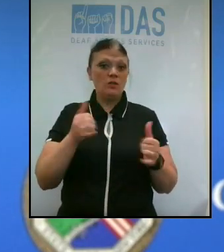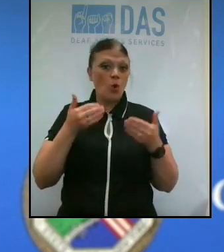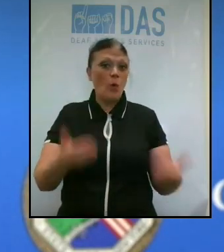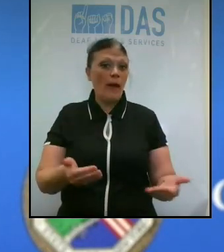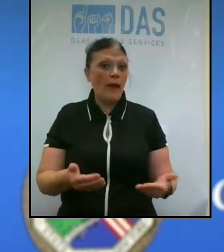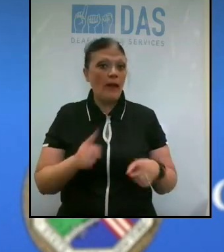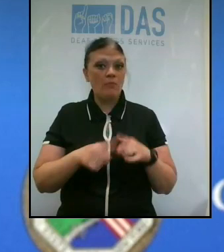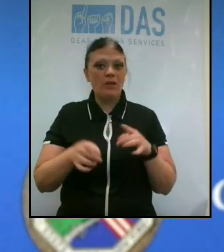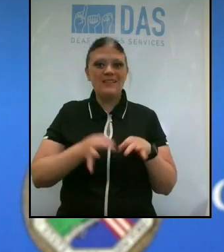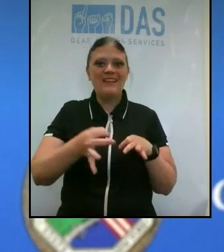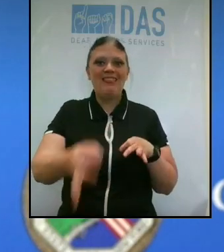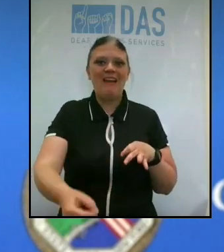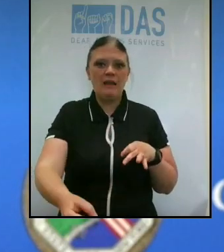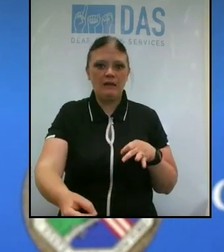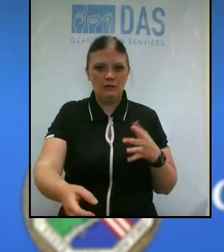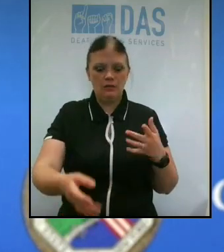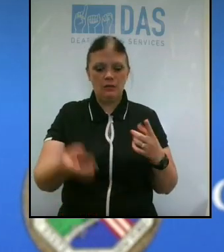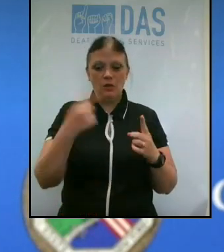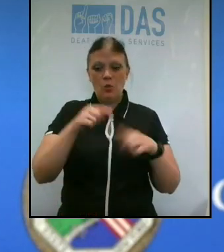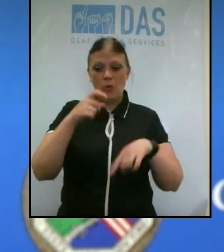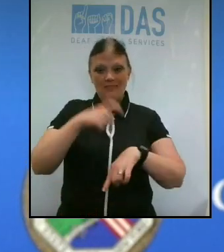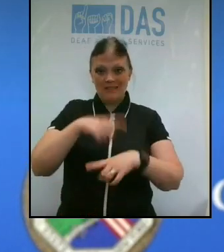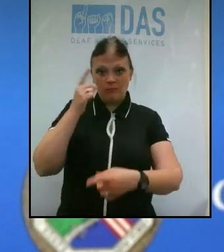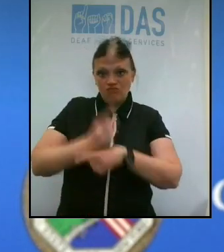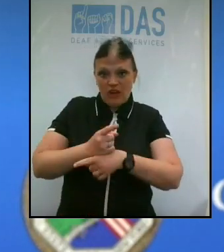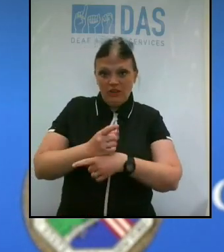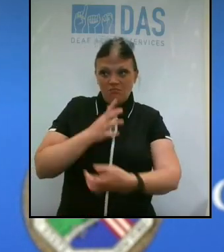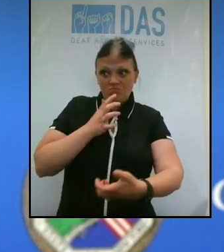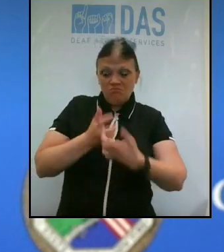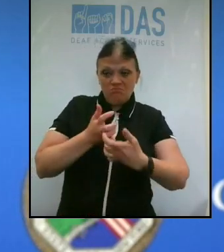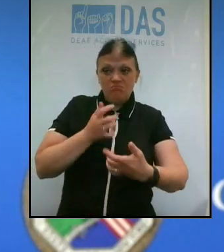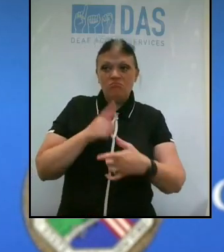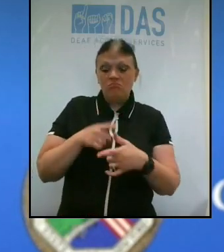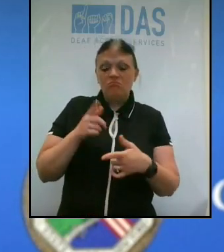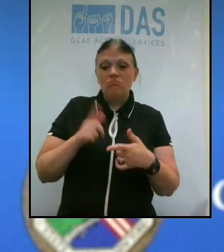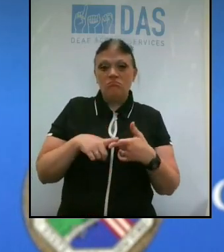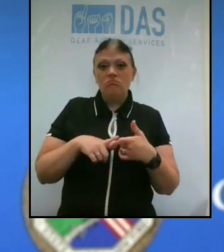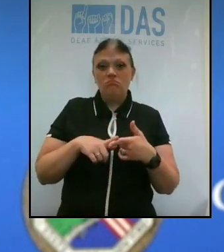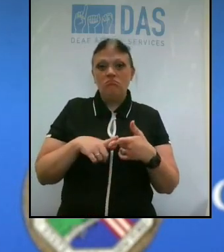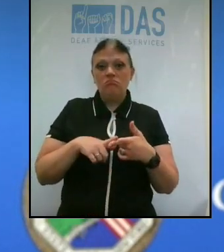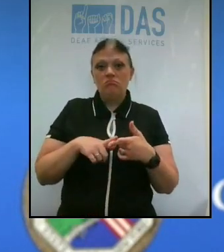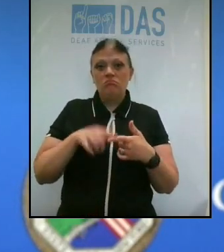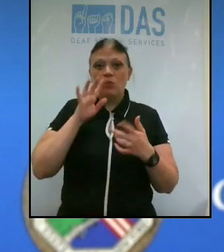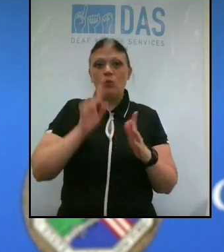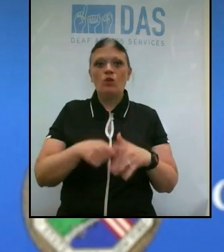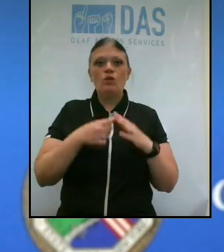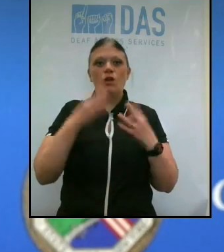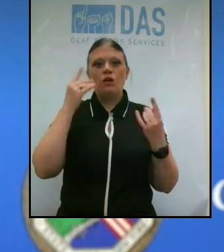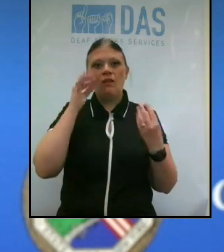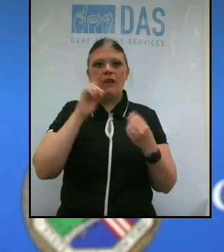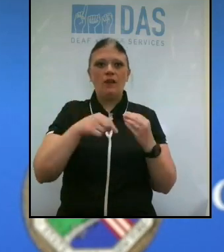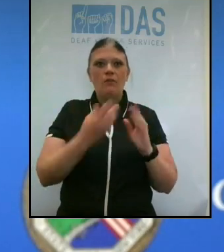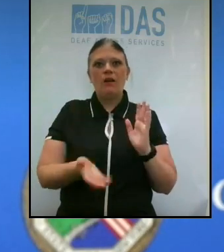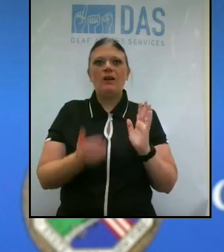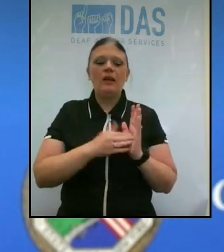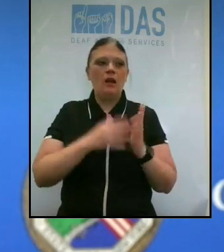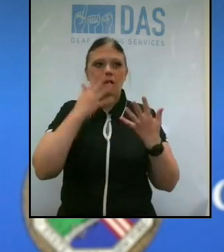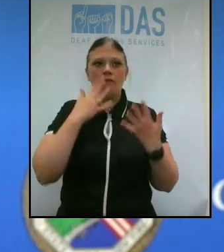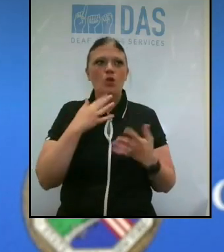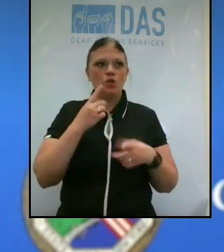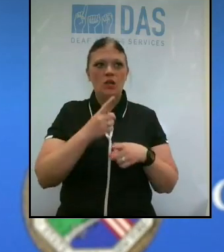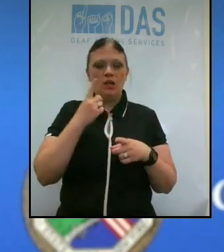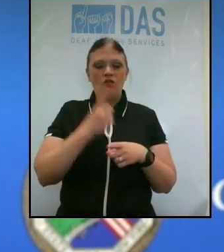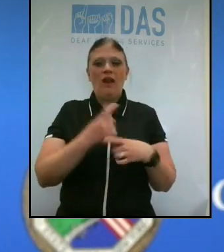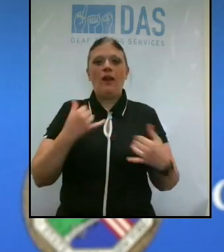It's just been delayed. And when the time is right, we'll start thinking about that again. Unfortunately, in the